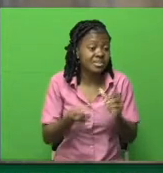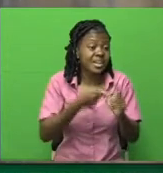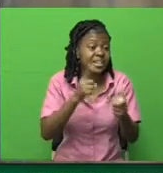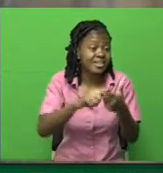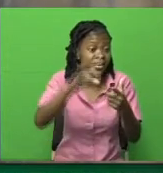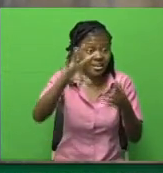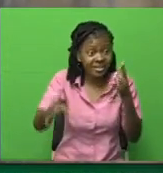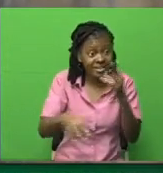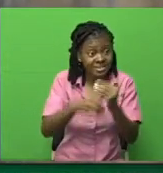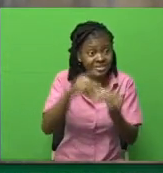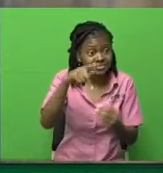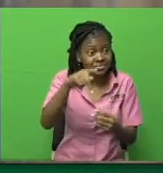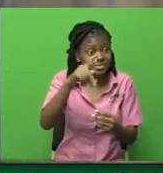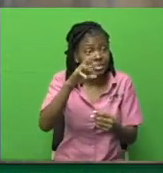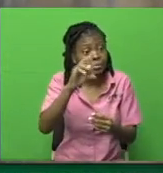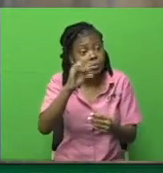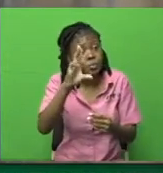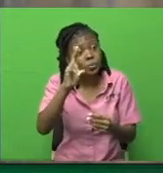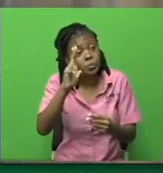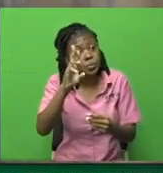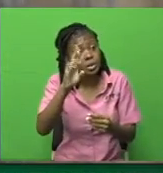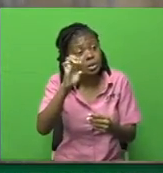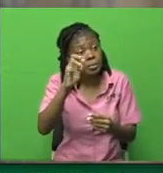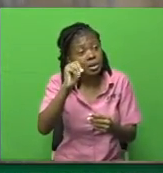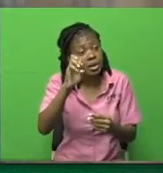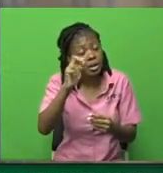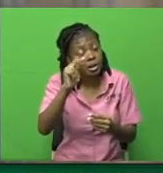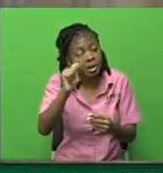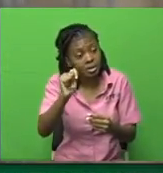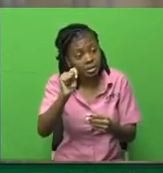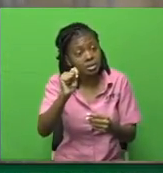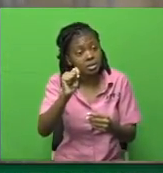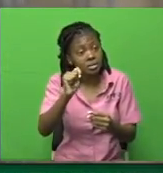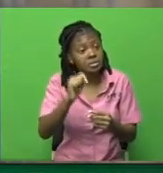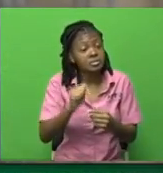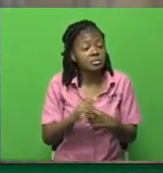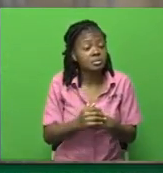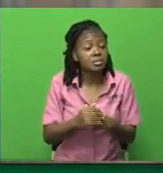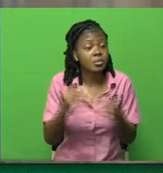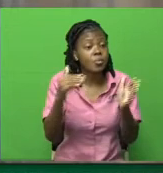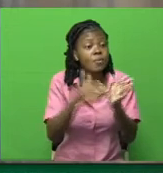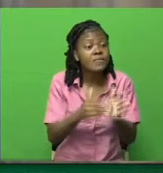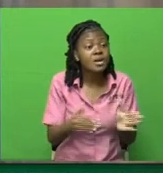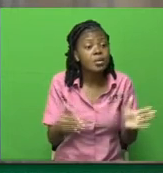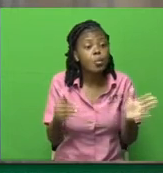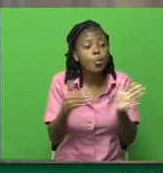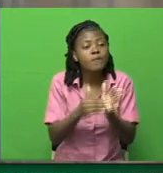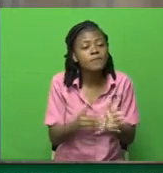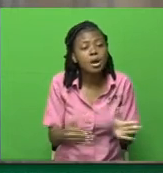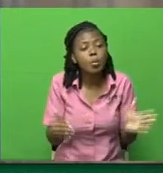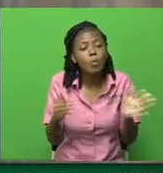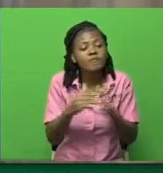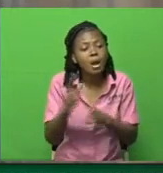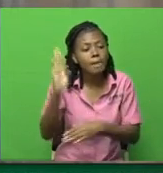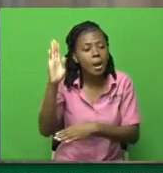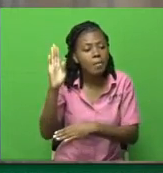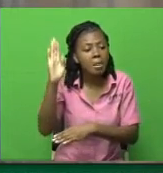institutional building each year procurement procurement recurring broken promises